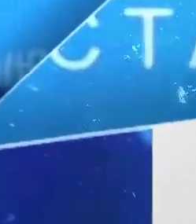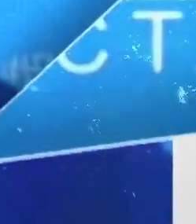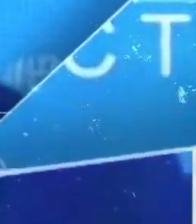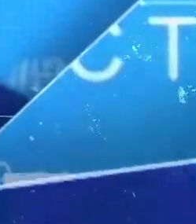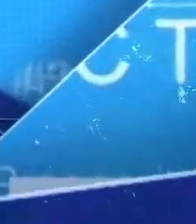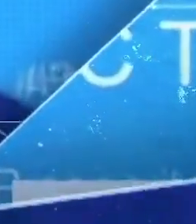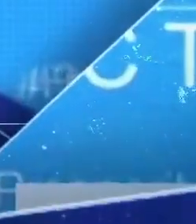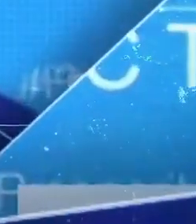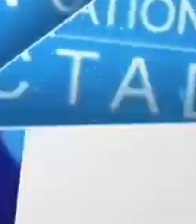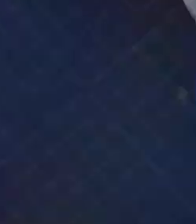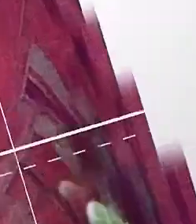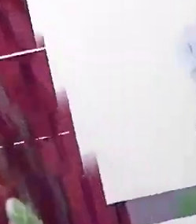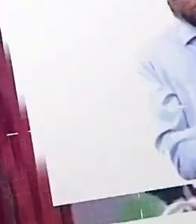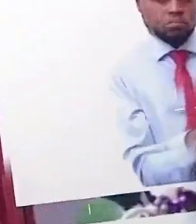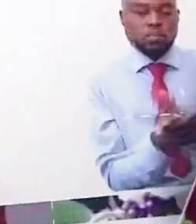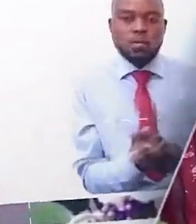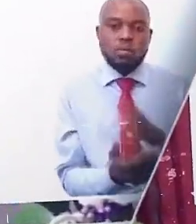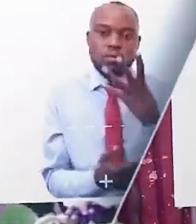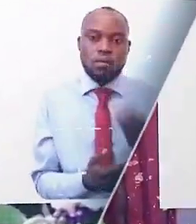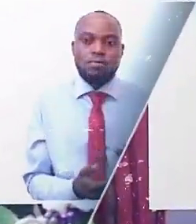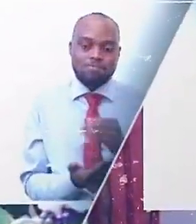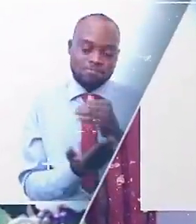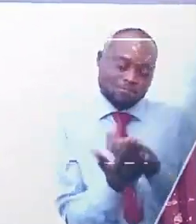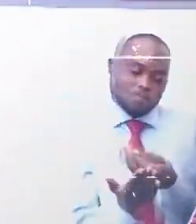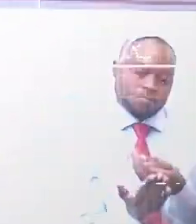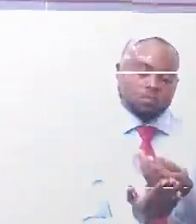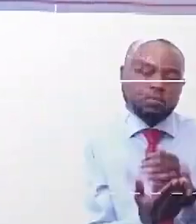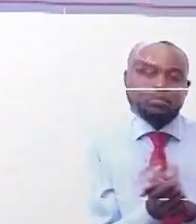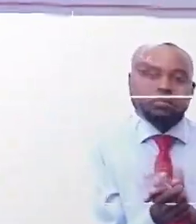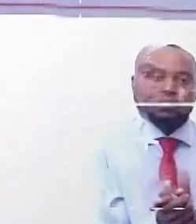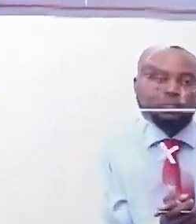call for policies and practices that put people first.